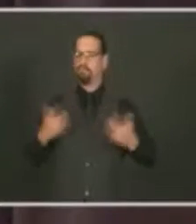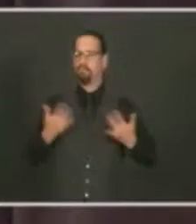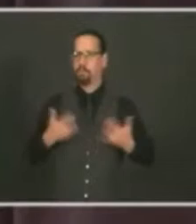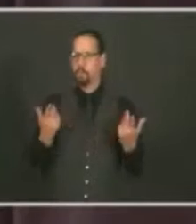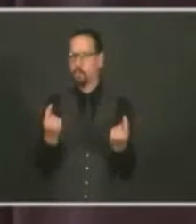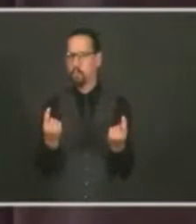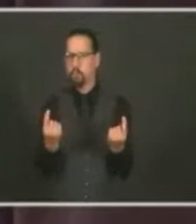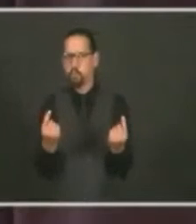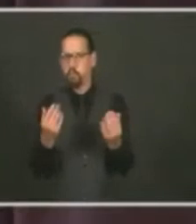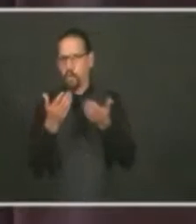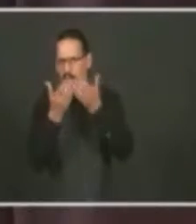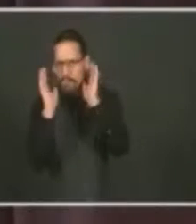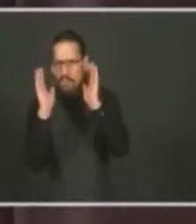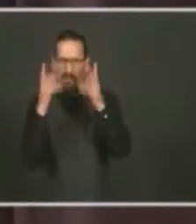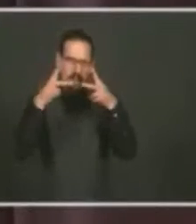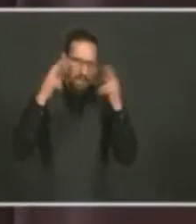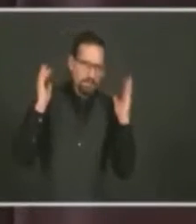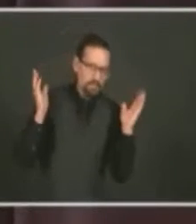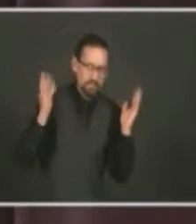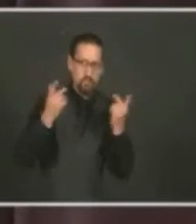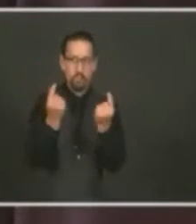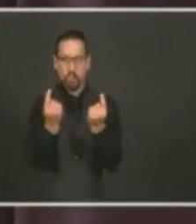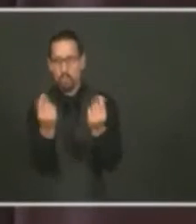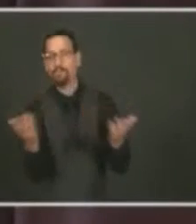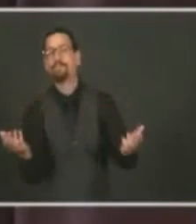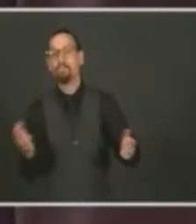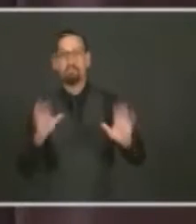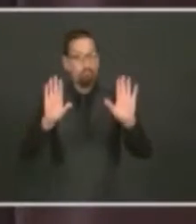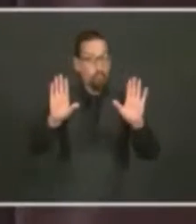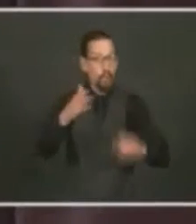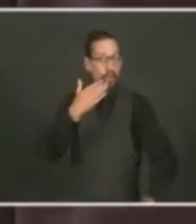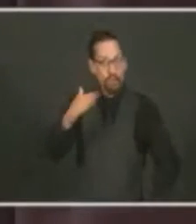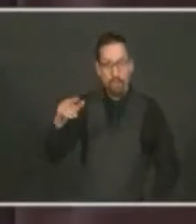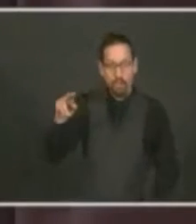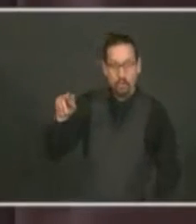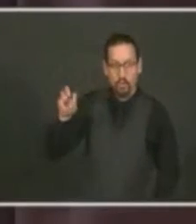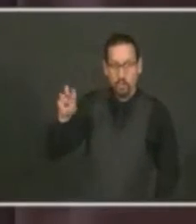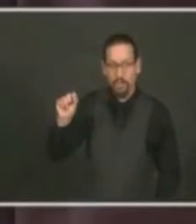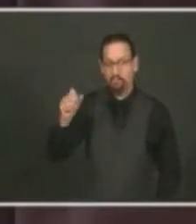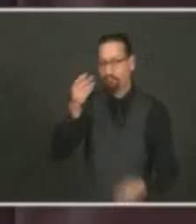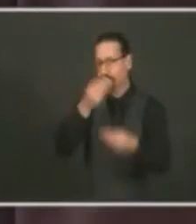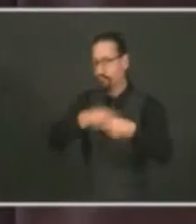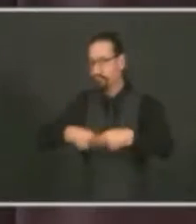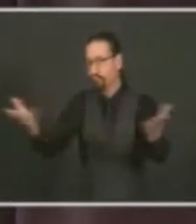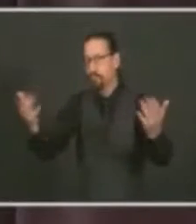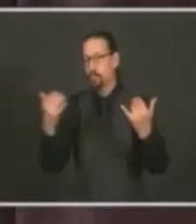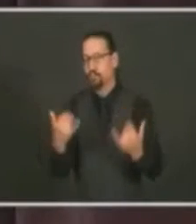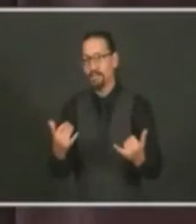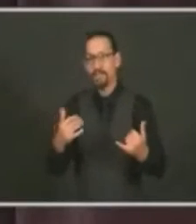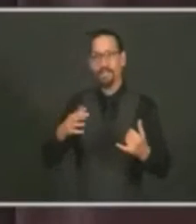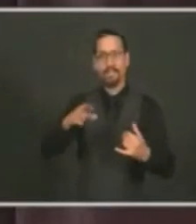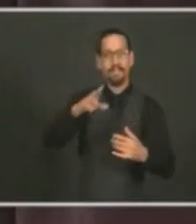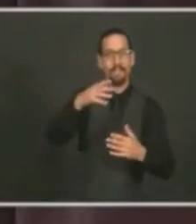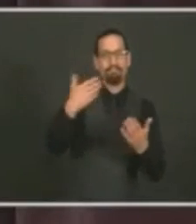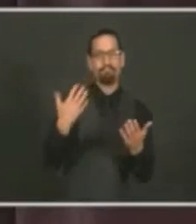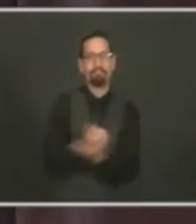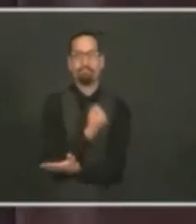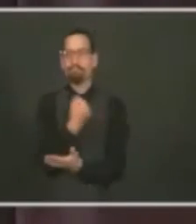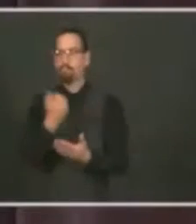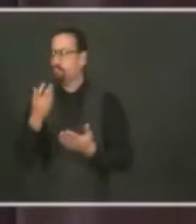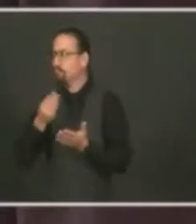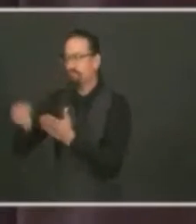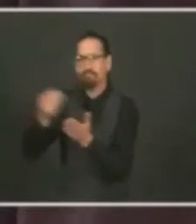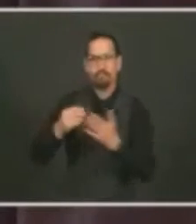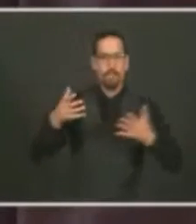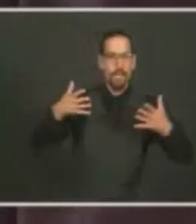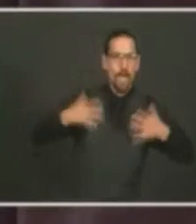go on. This year there will be Halloween in Rhode Island. So get ready for your costumes. But like everything else, it's going